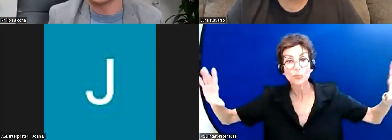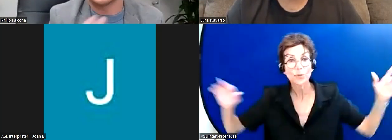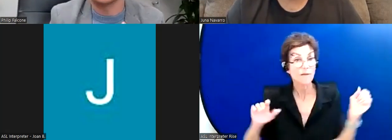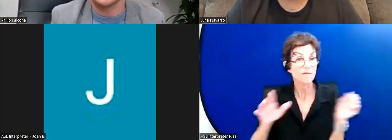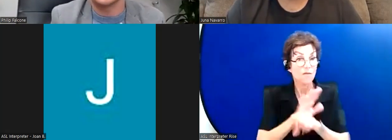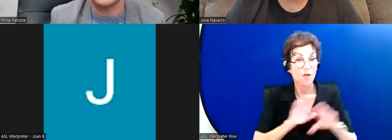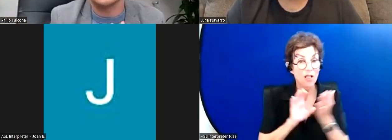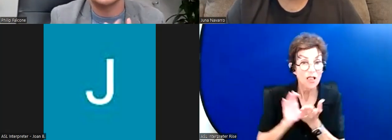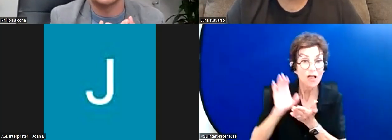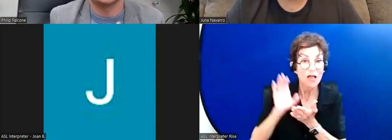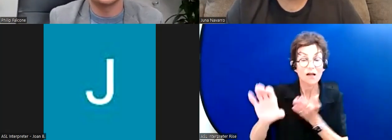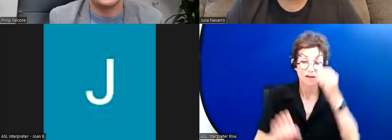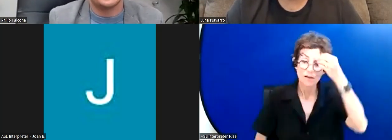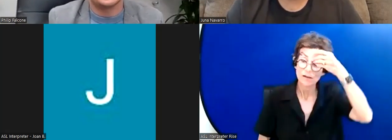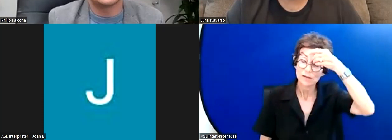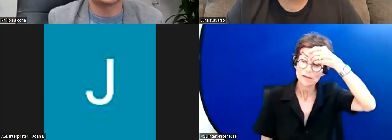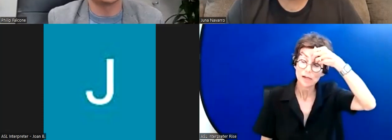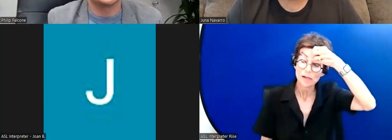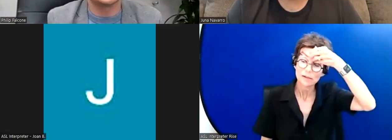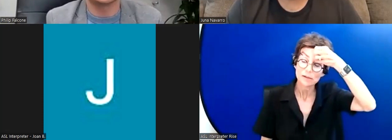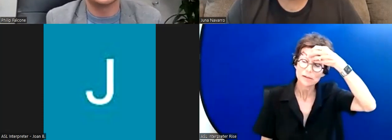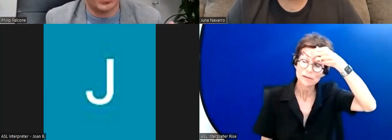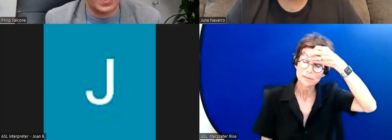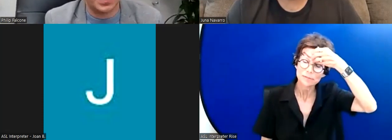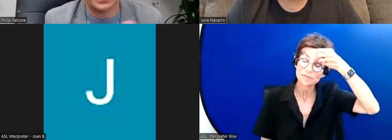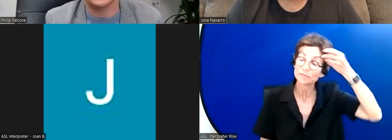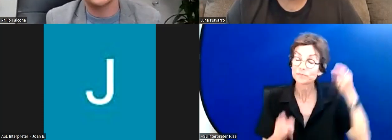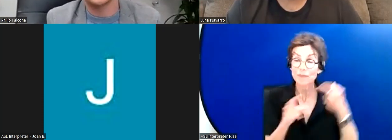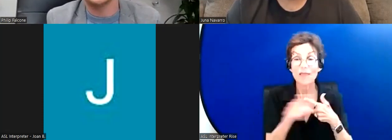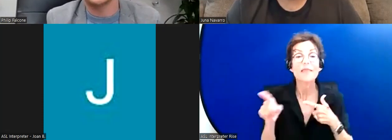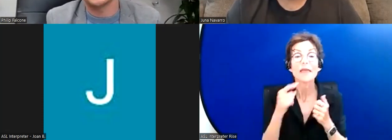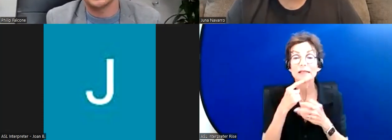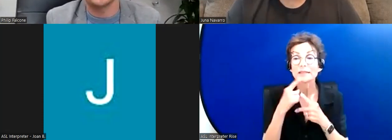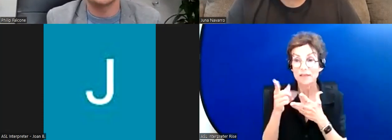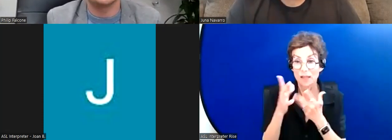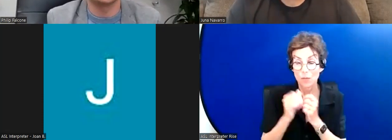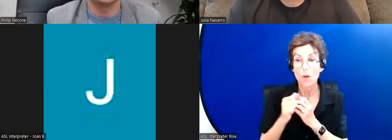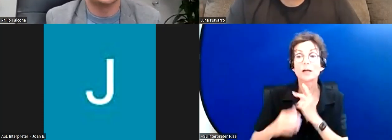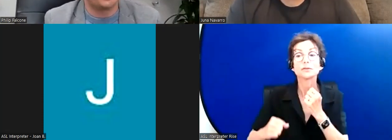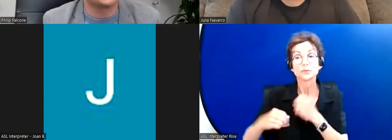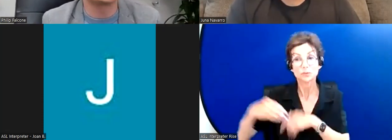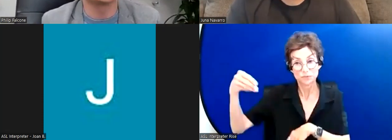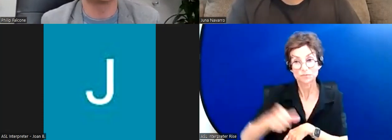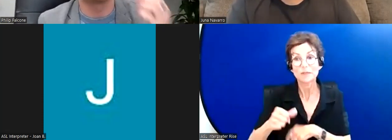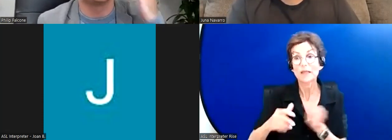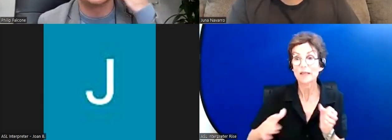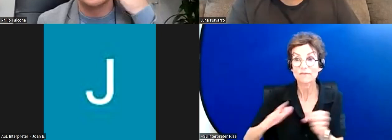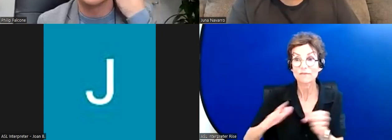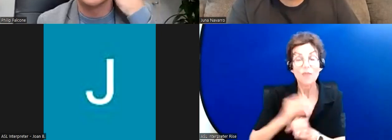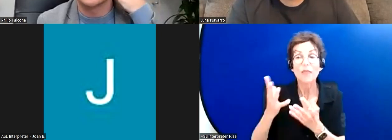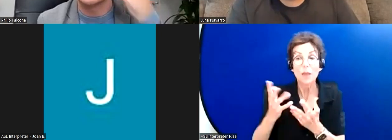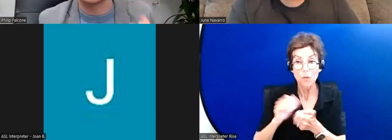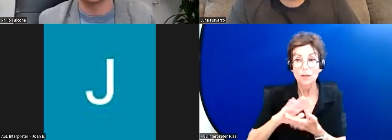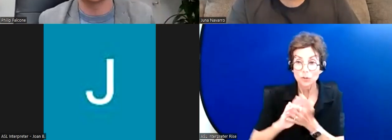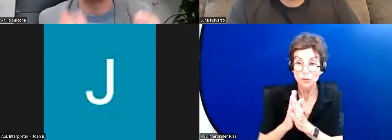way it happened is they had approached us and said that they were interested they wanted to sponsor a mural, they wanted to pay for it in full, and they wanted it to be in the Casablanca